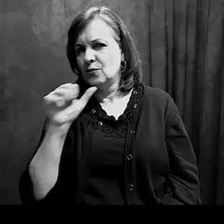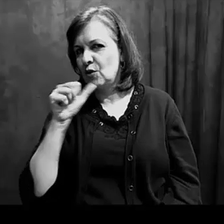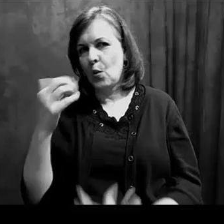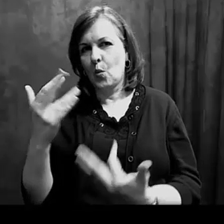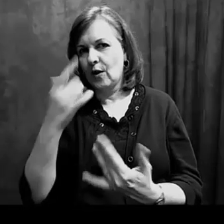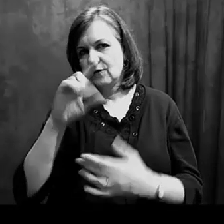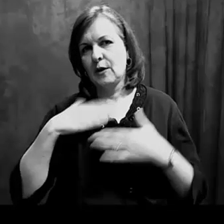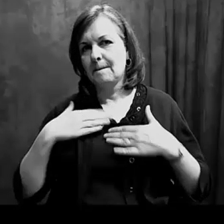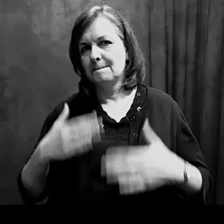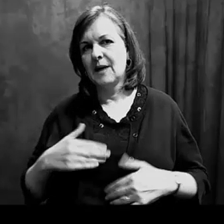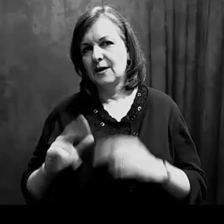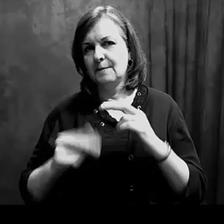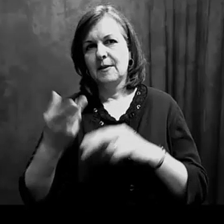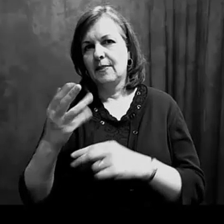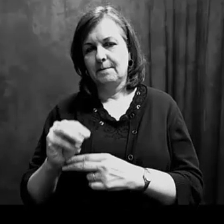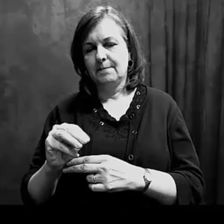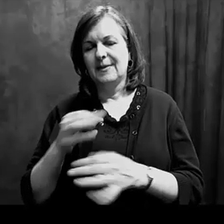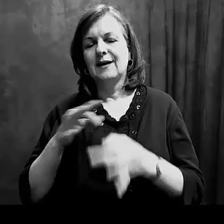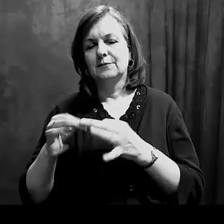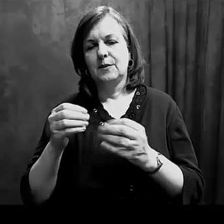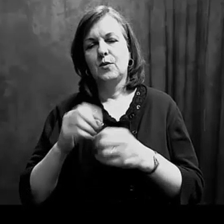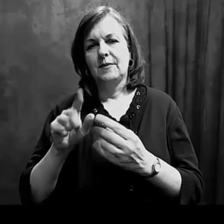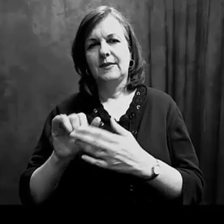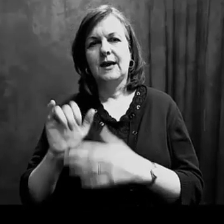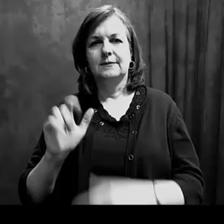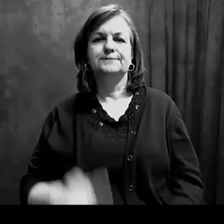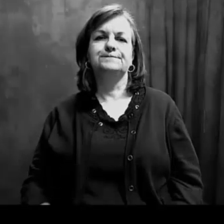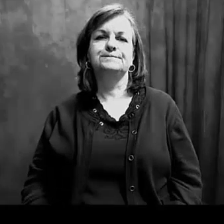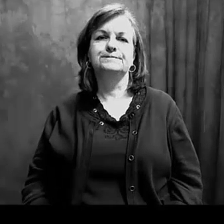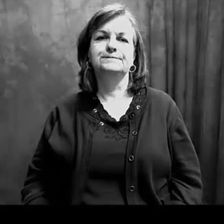for you to build them, and I'm going to show you why.